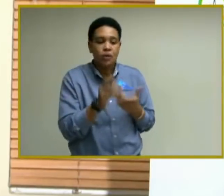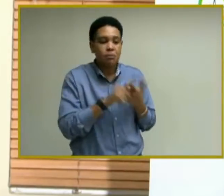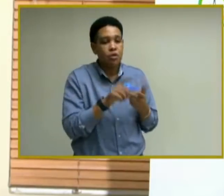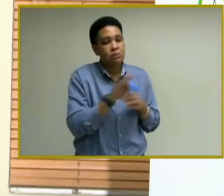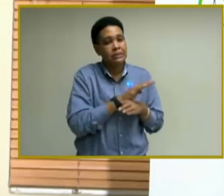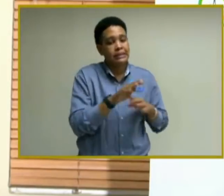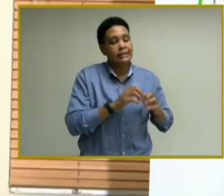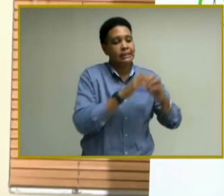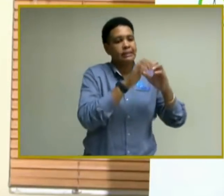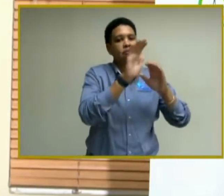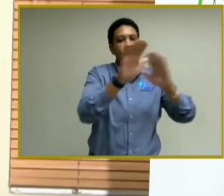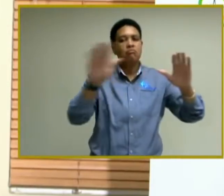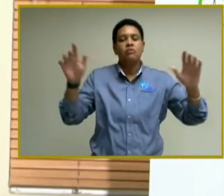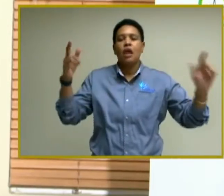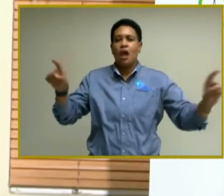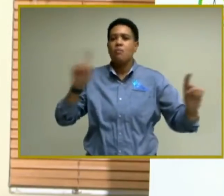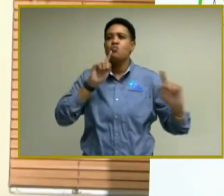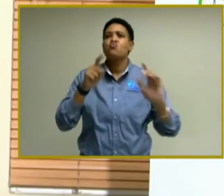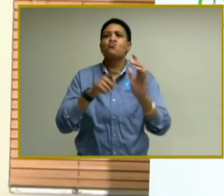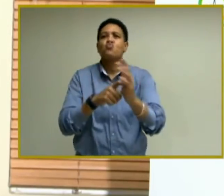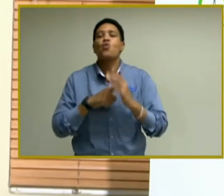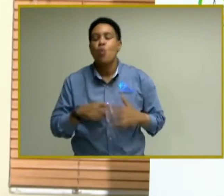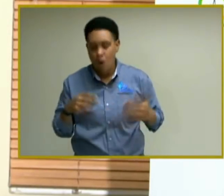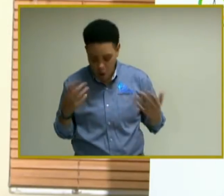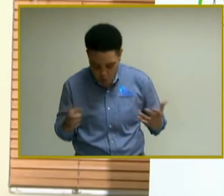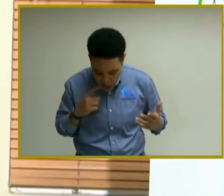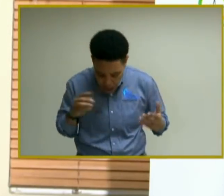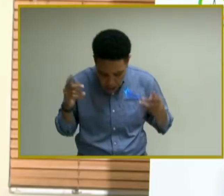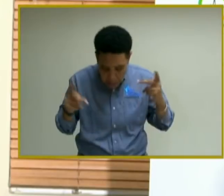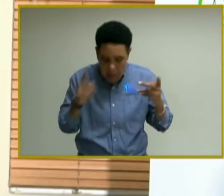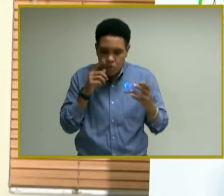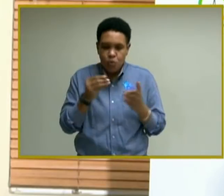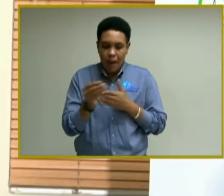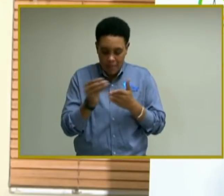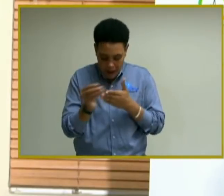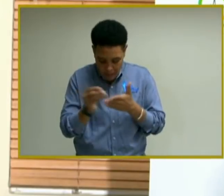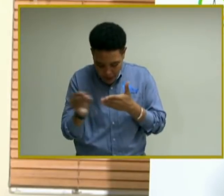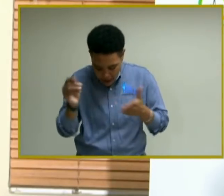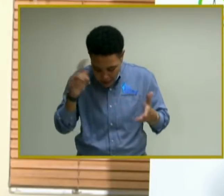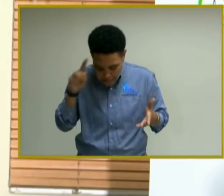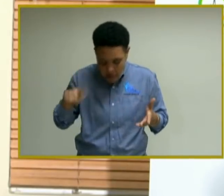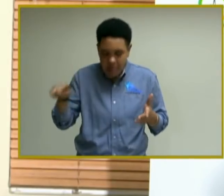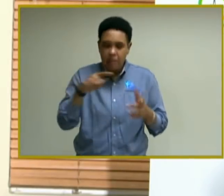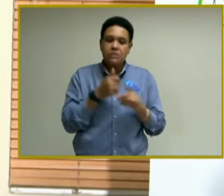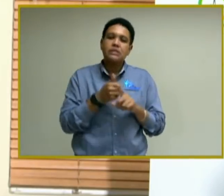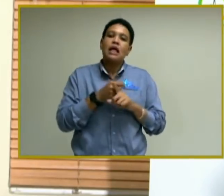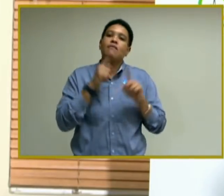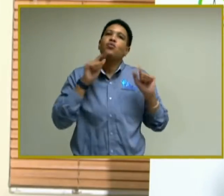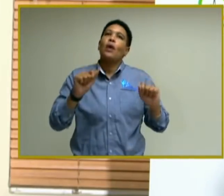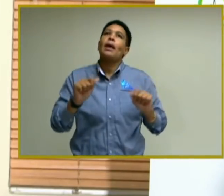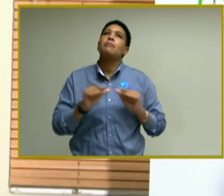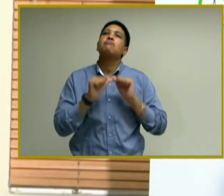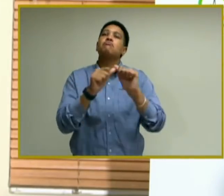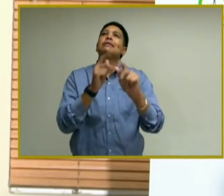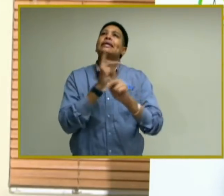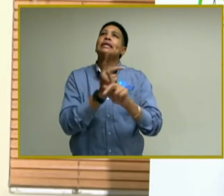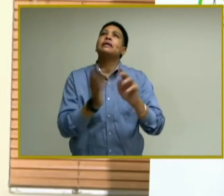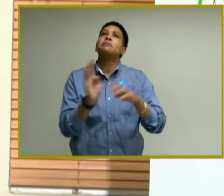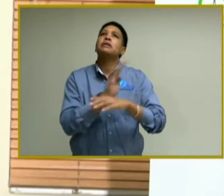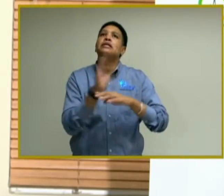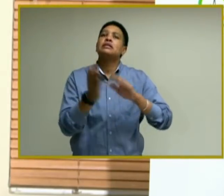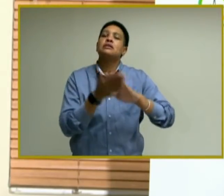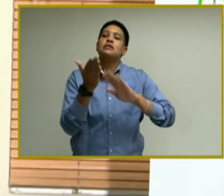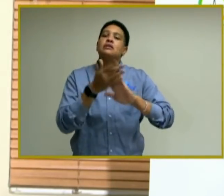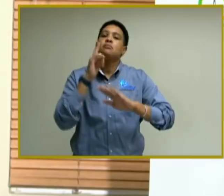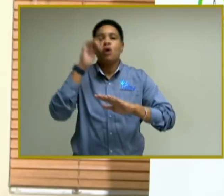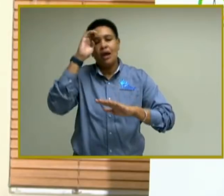industry, of businesses that require the shoppers in order for them to maintain their business and to hire